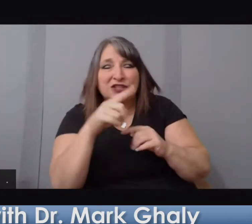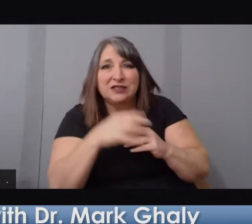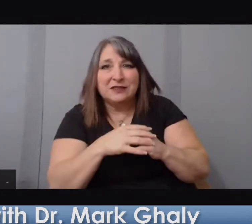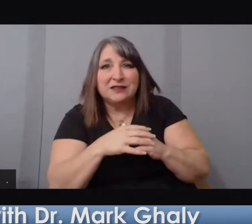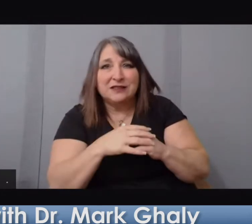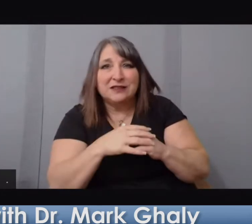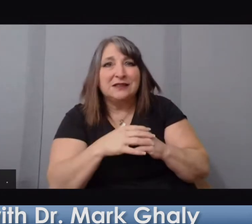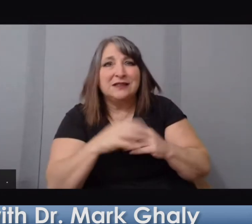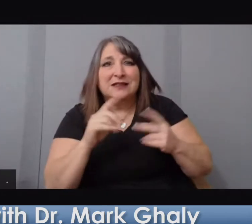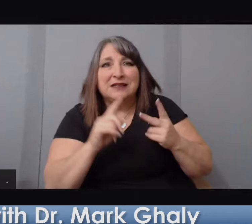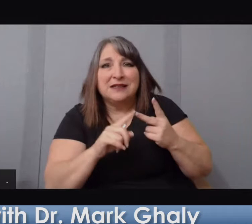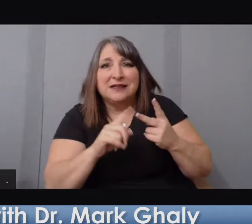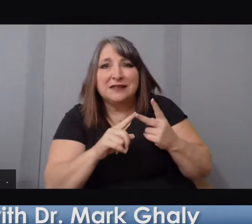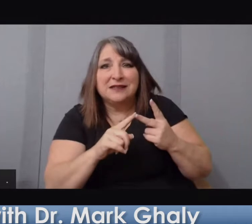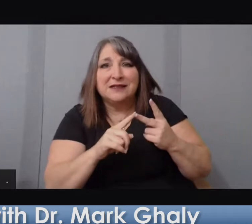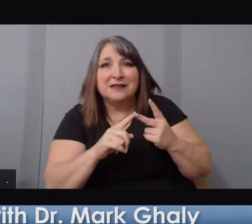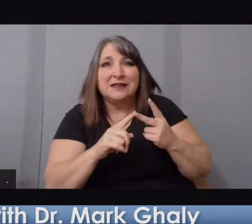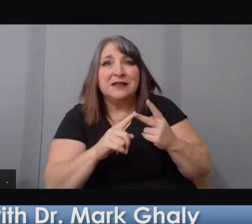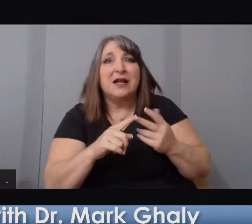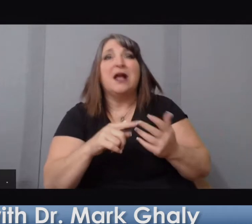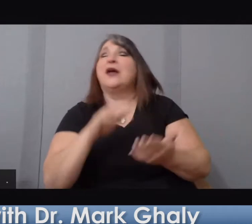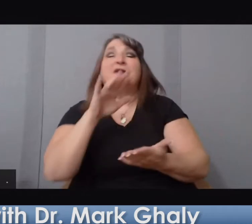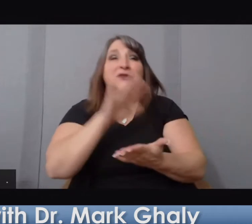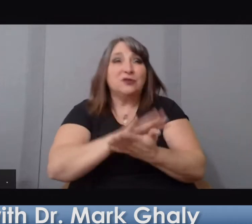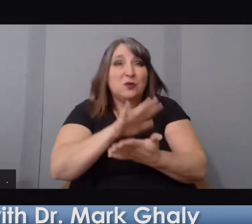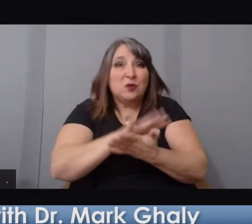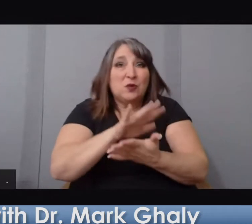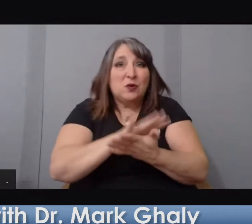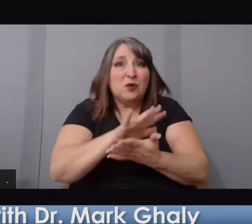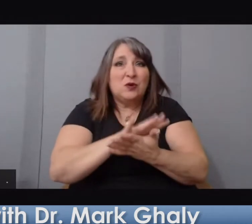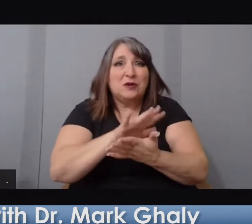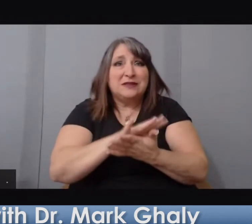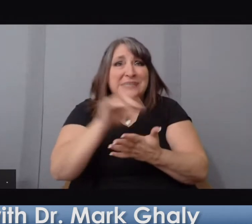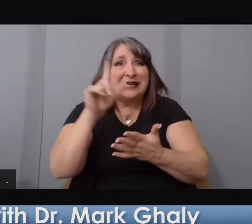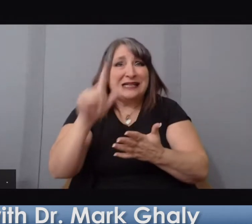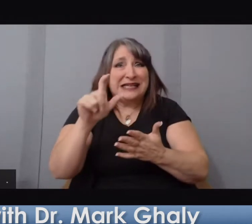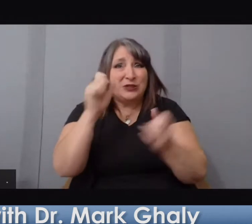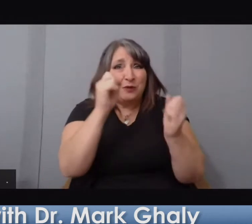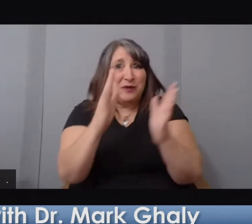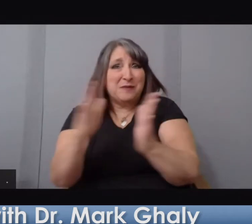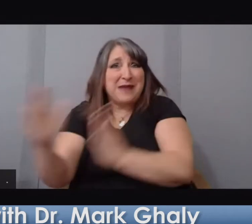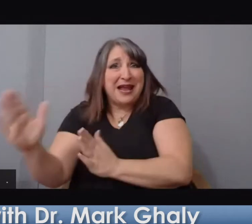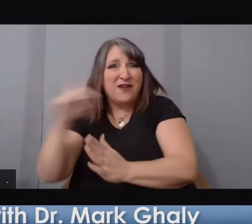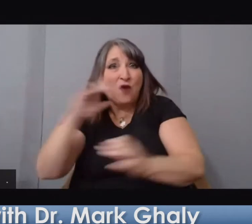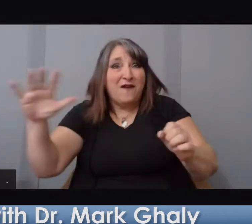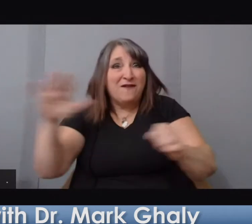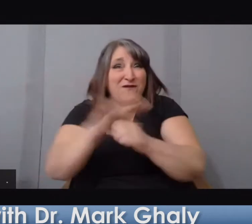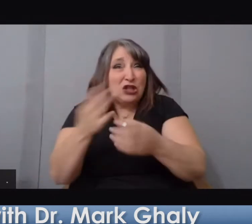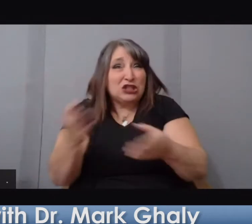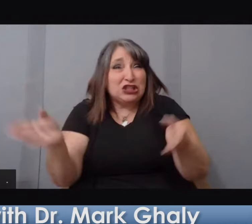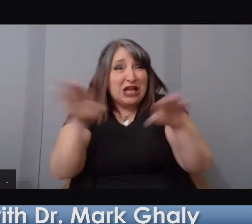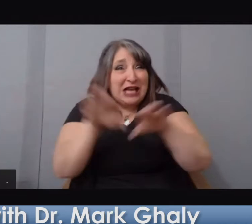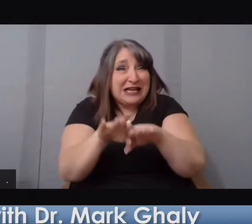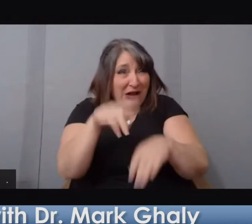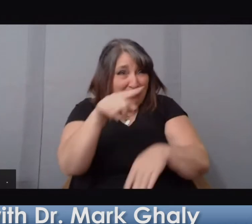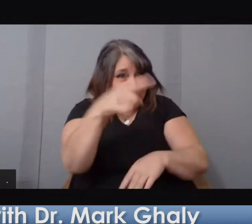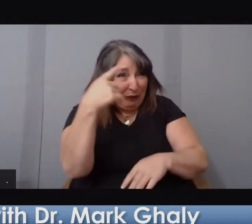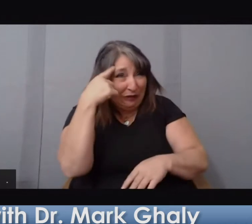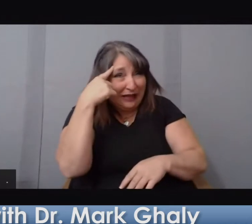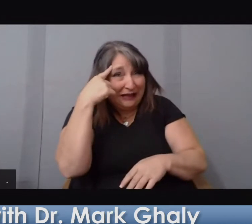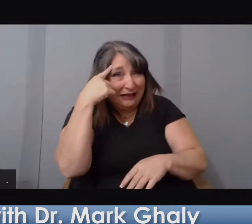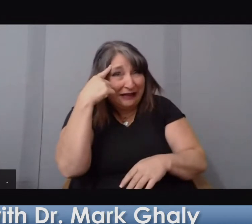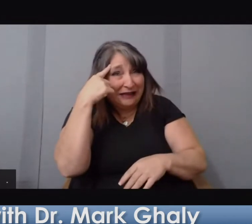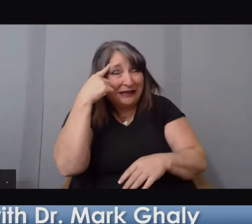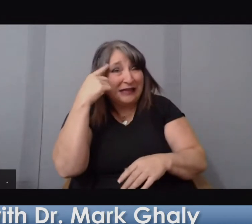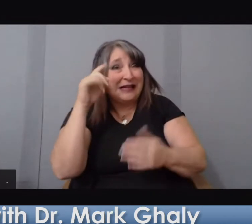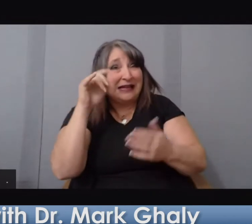2, LA County schools are being told to prepare for the possibility of another complete shutdown. I'm wondering if you think that's a